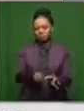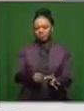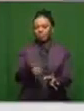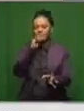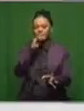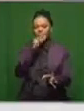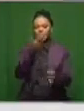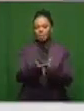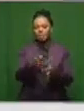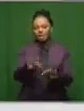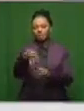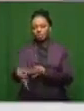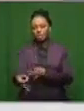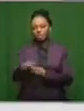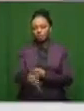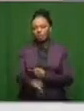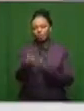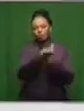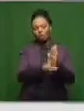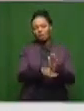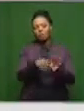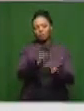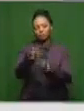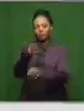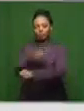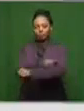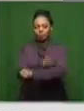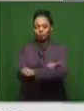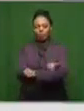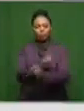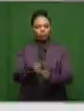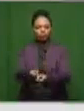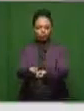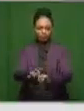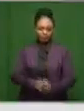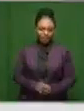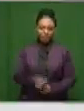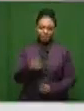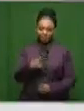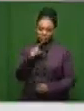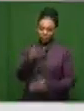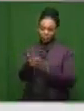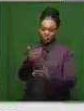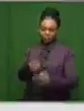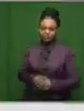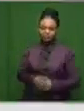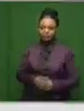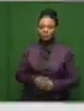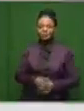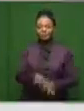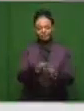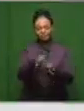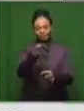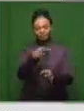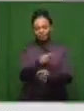expand the the vaccine programs far more rapidly. Having said that and I think I made the point earlier that the vaccine costs are